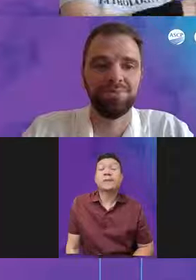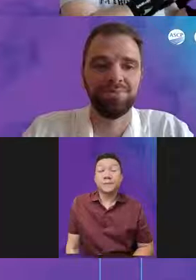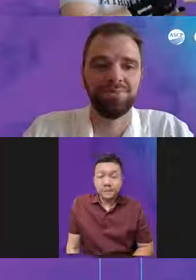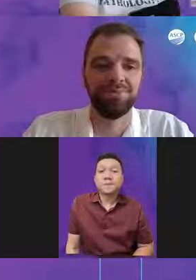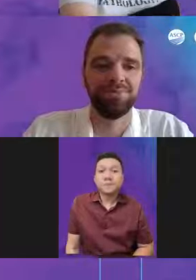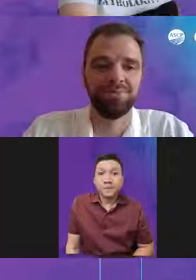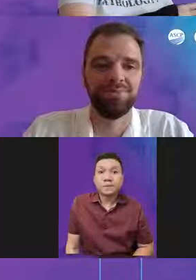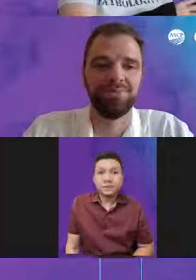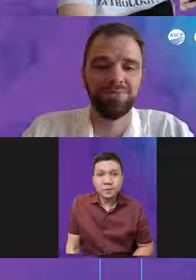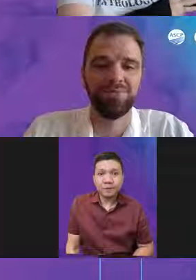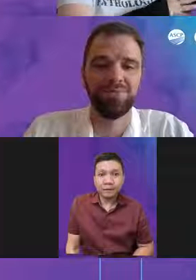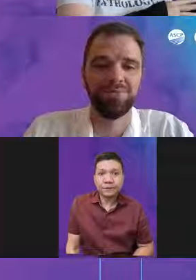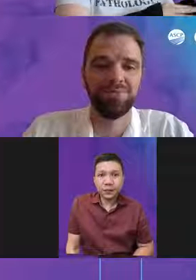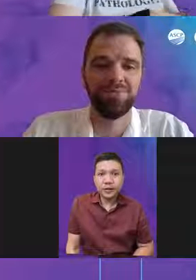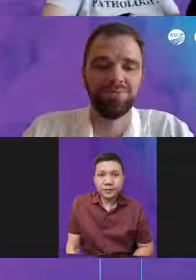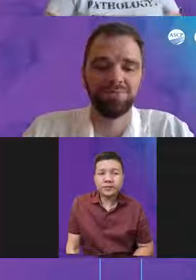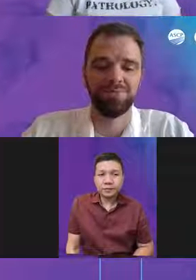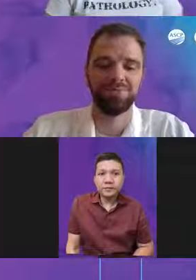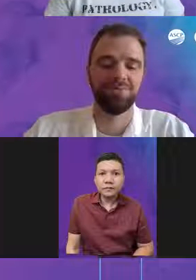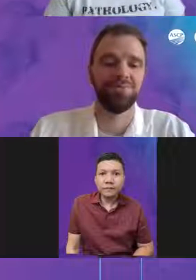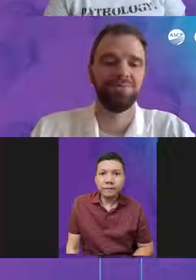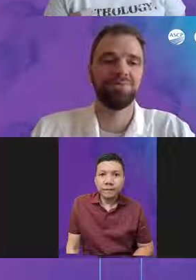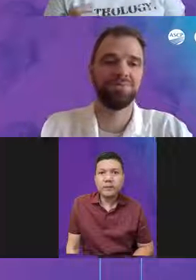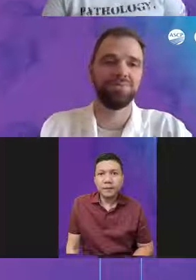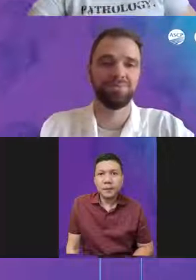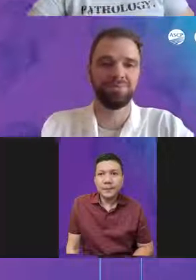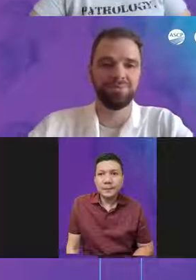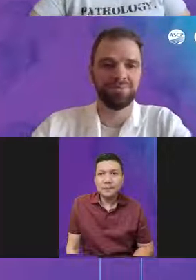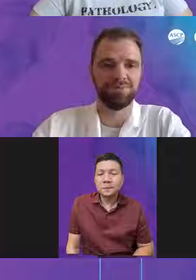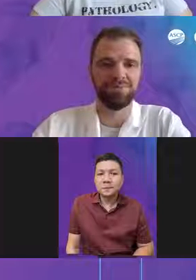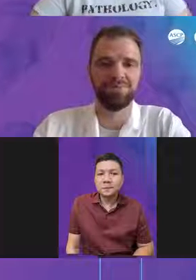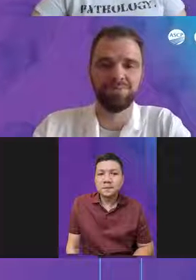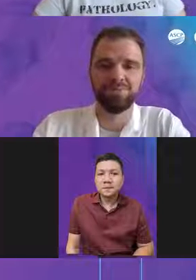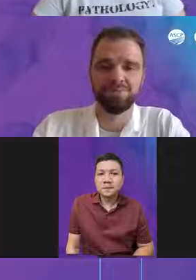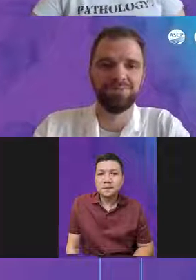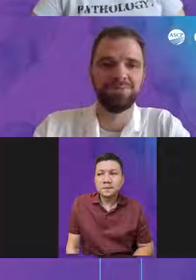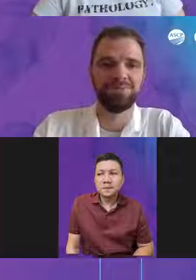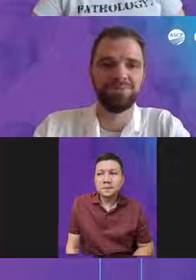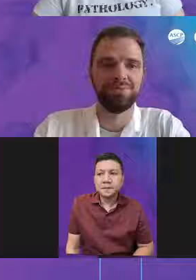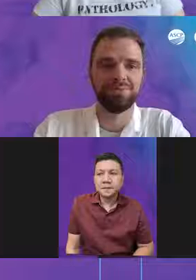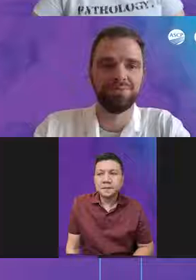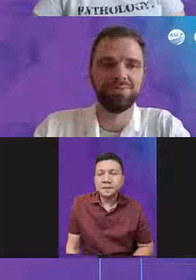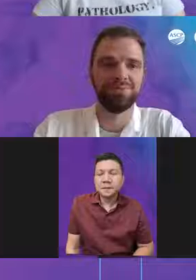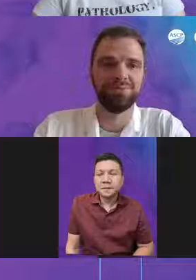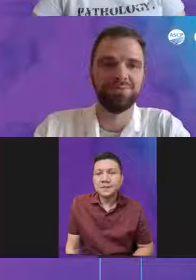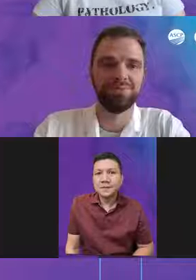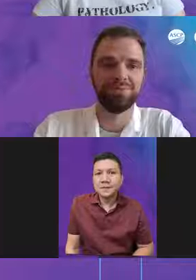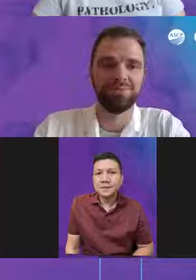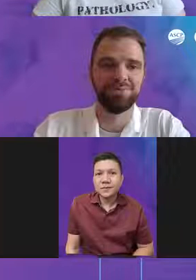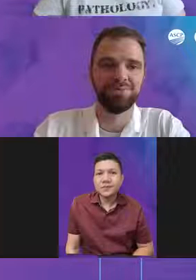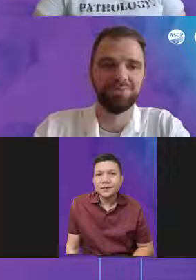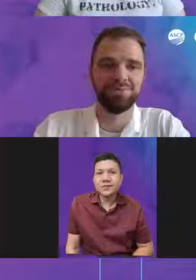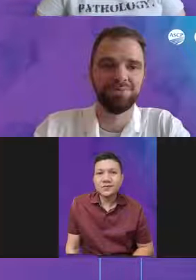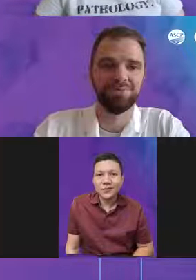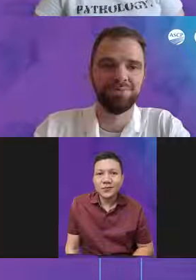you know, the heavy area is going to hold on to it. I had a friend who she diagnosed her own